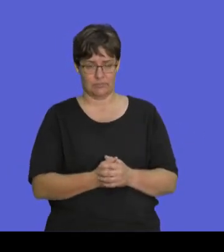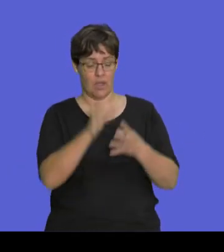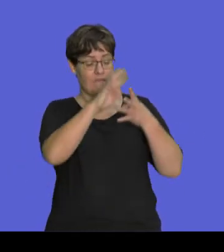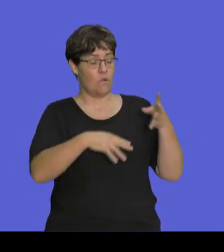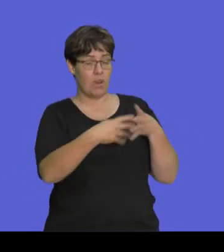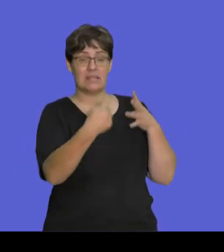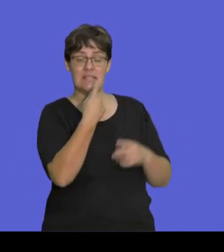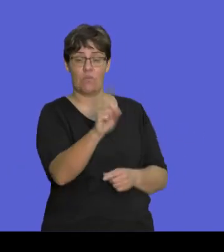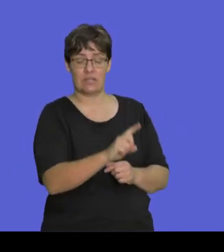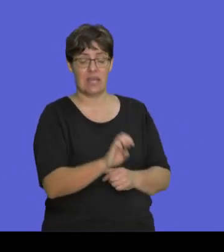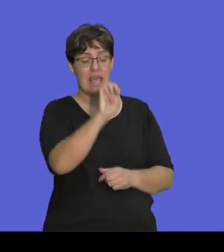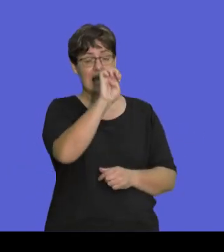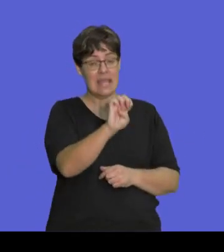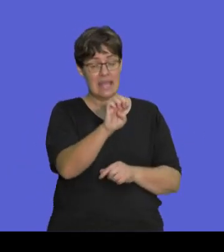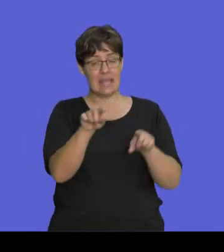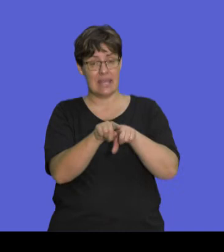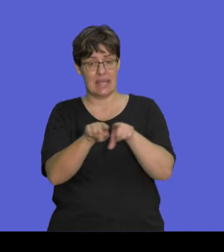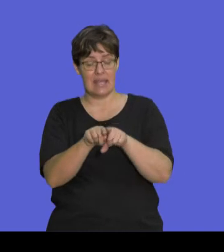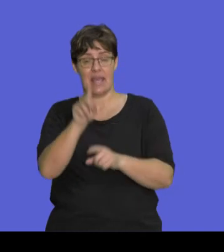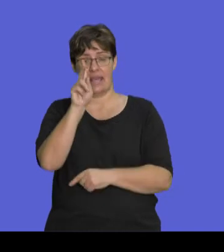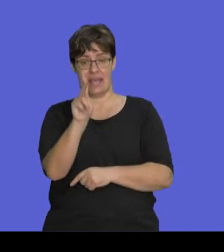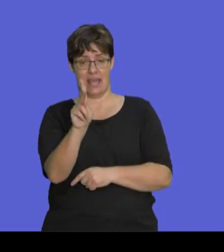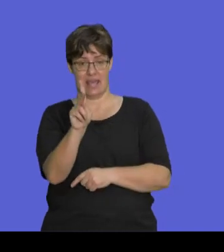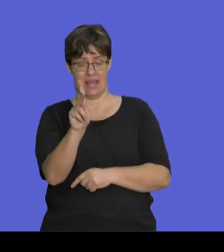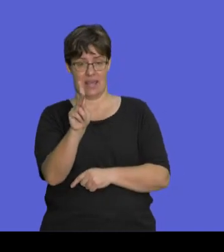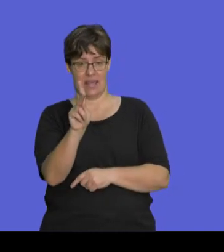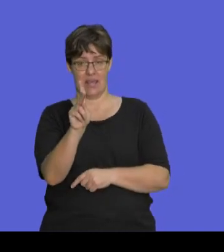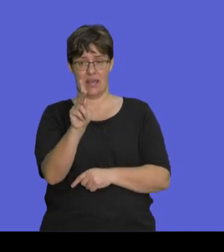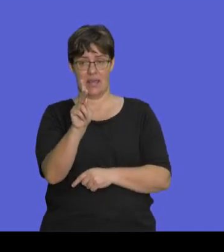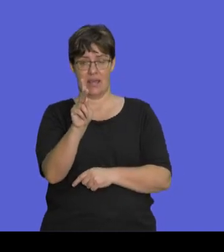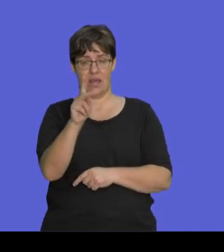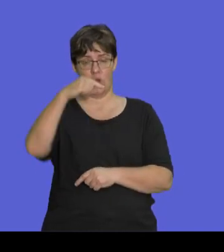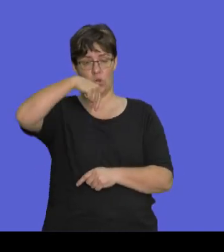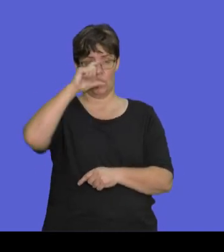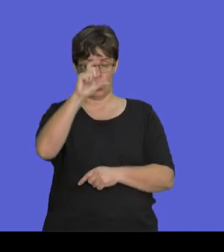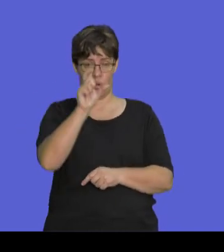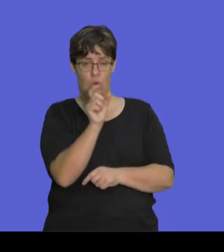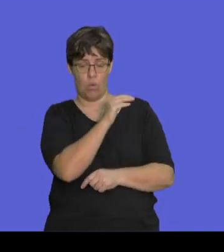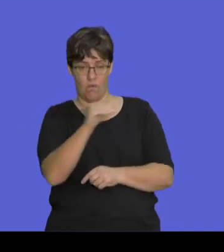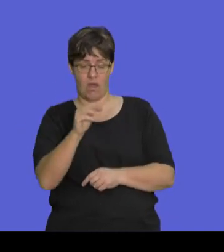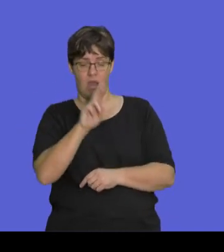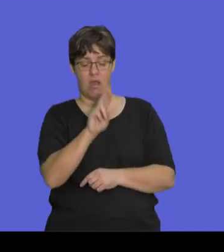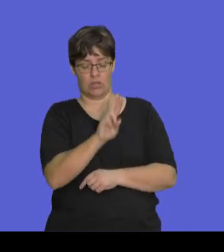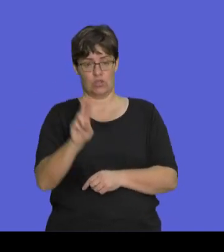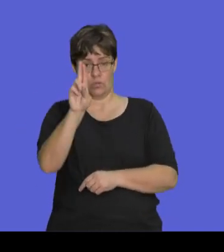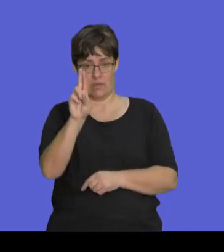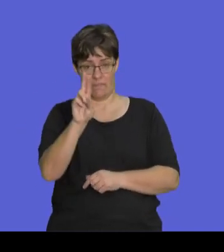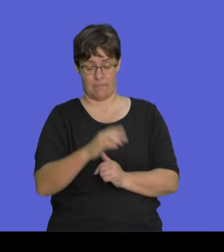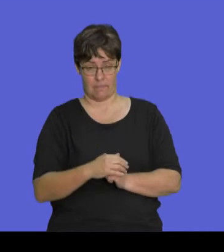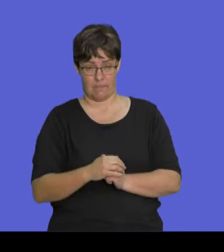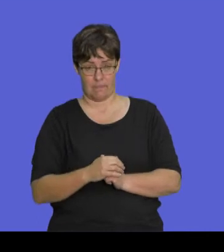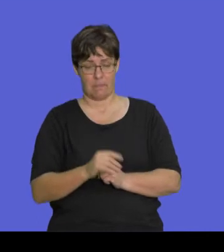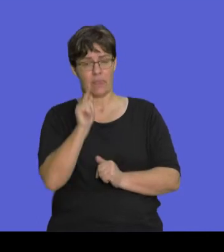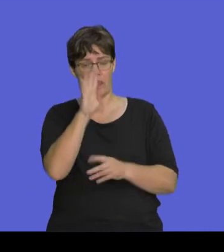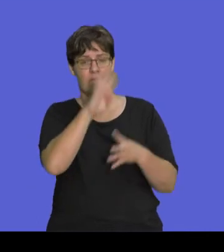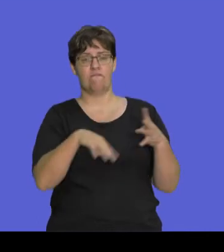says E is equals to K, Q over R squared. Now, this